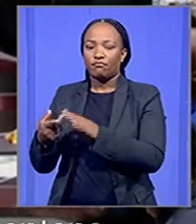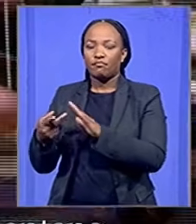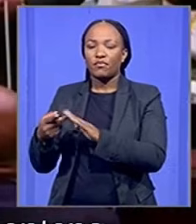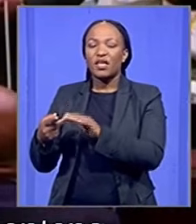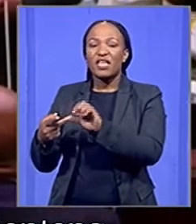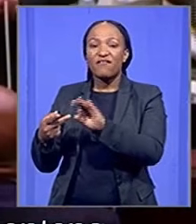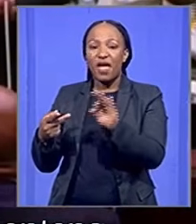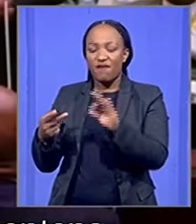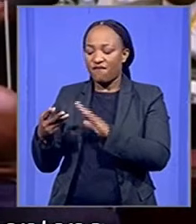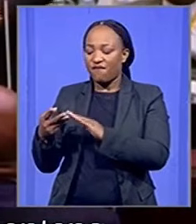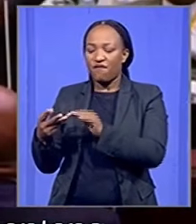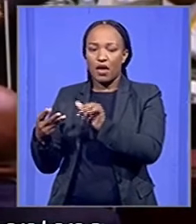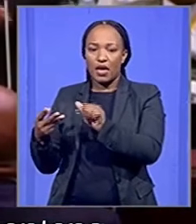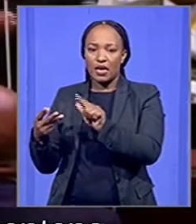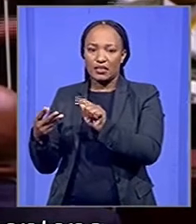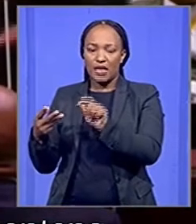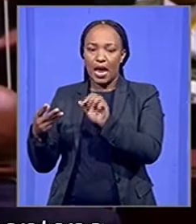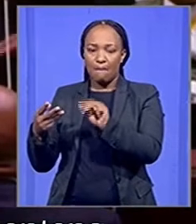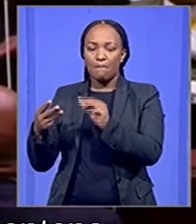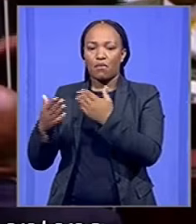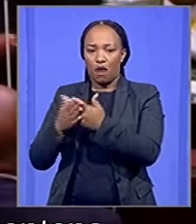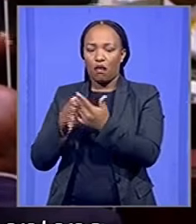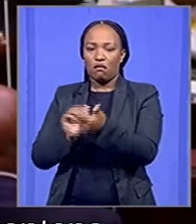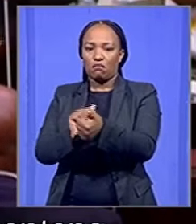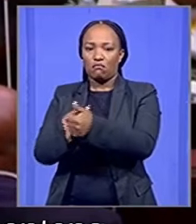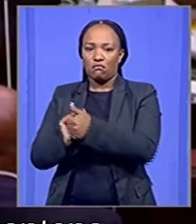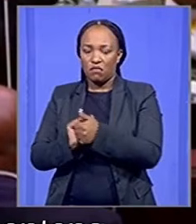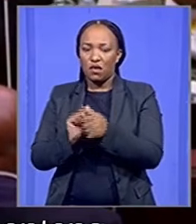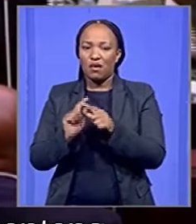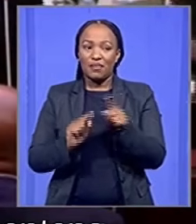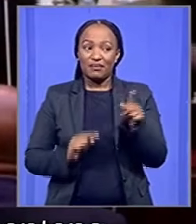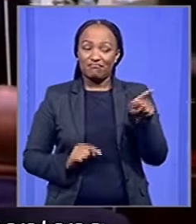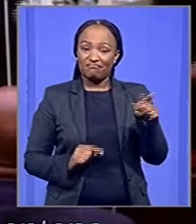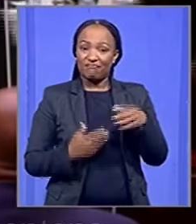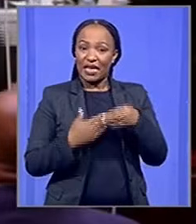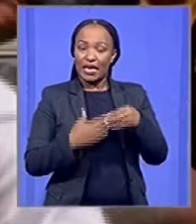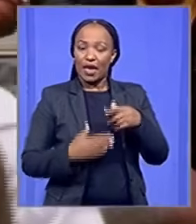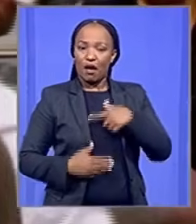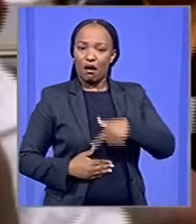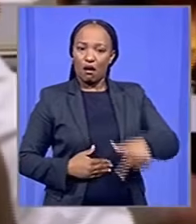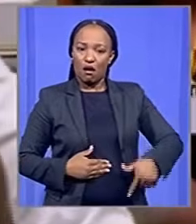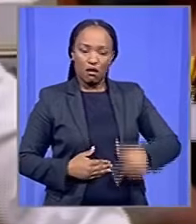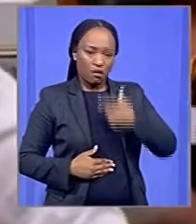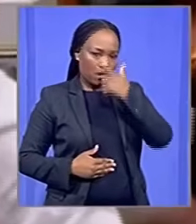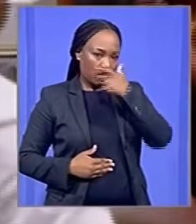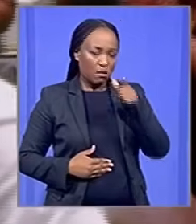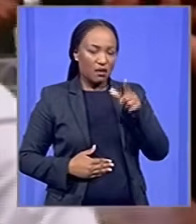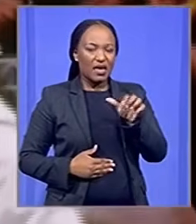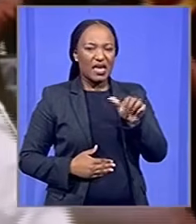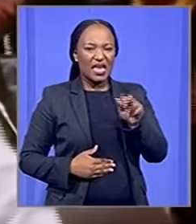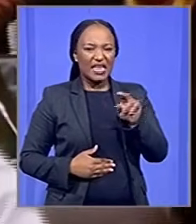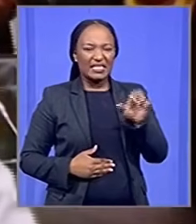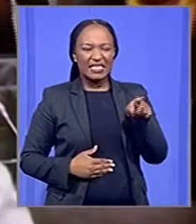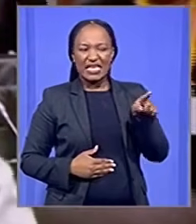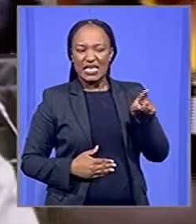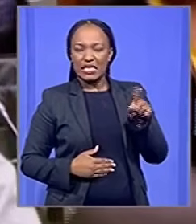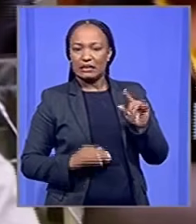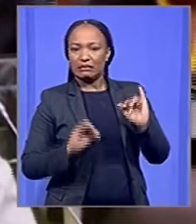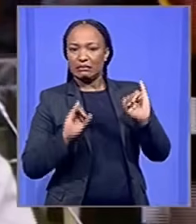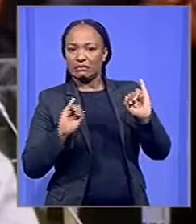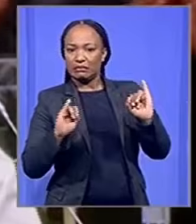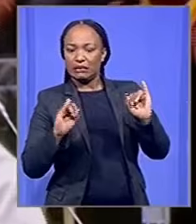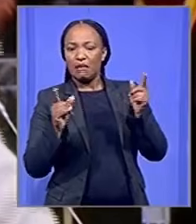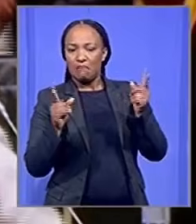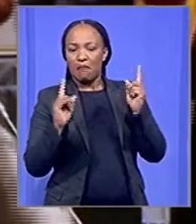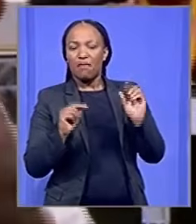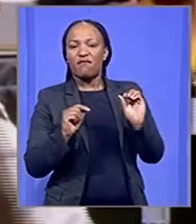O re tla sa boetapele ba mo presidente Cyril Ramaphosa tsela ya ANC e le rotho ebile mokga ona ha ona